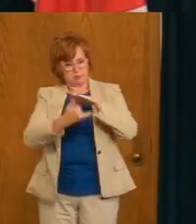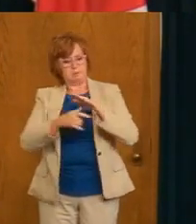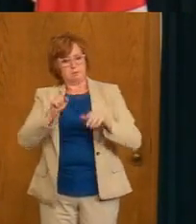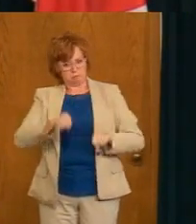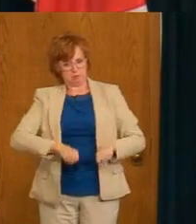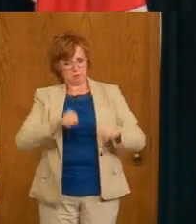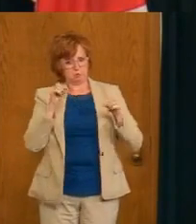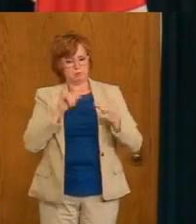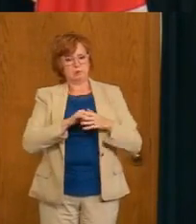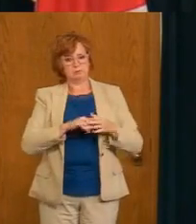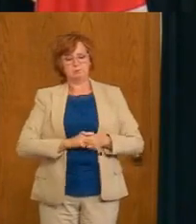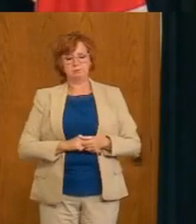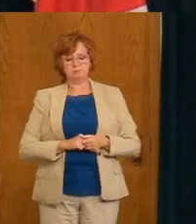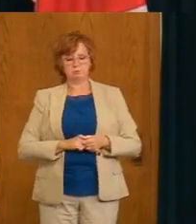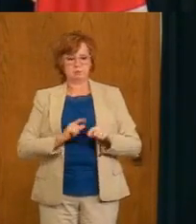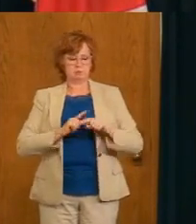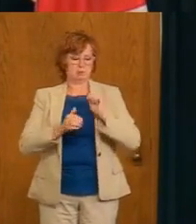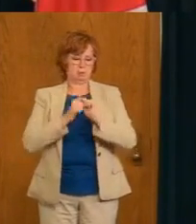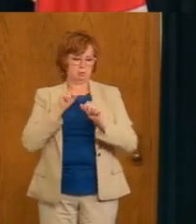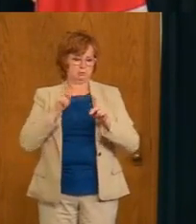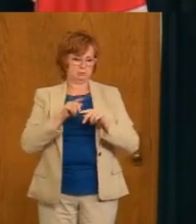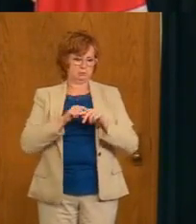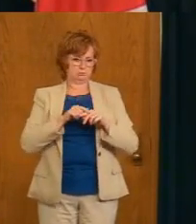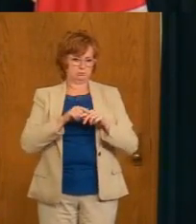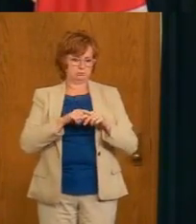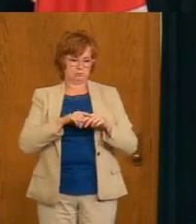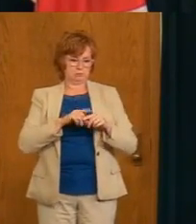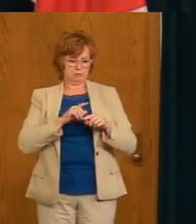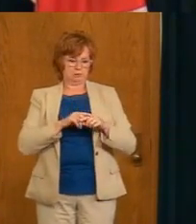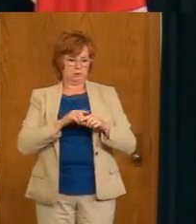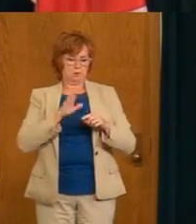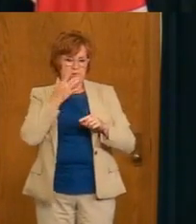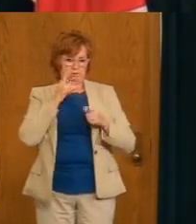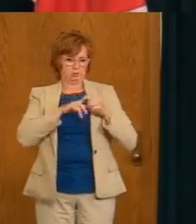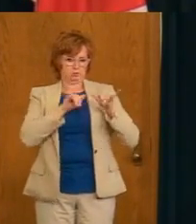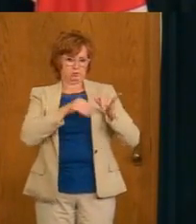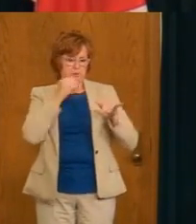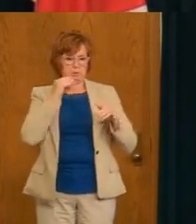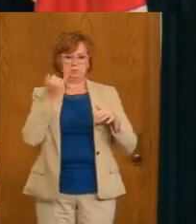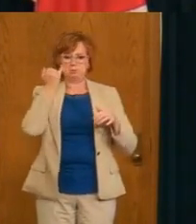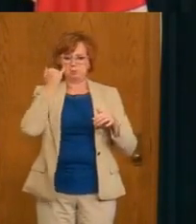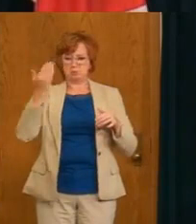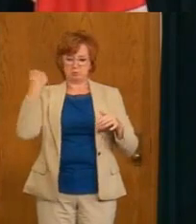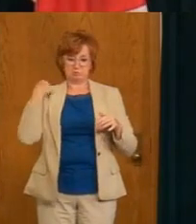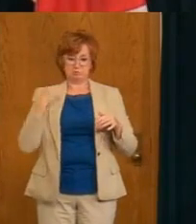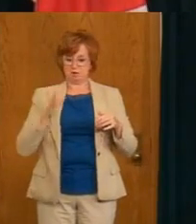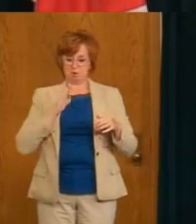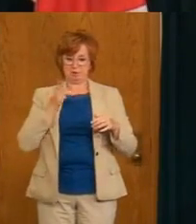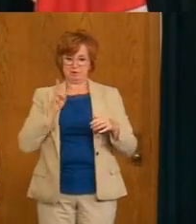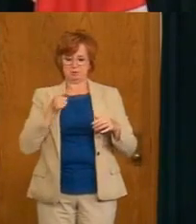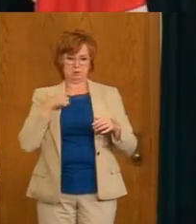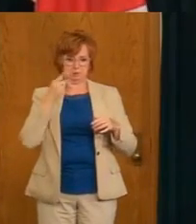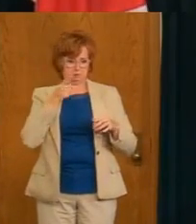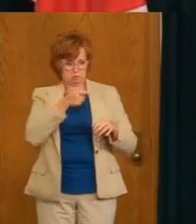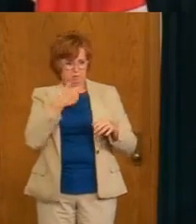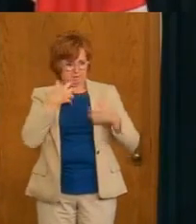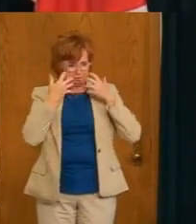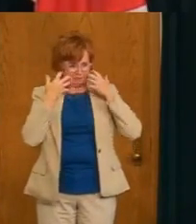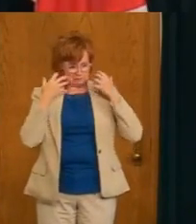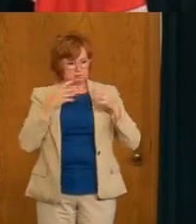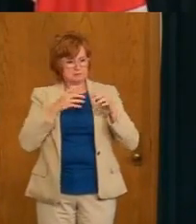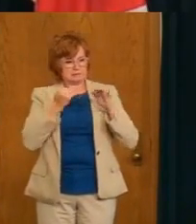United States or another country, for example. If you have a test 2 days before, a test that is negative as you cross the border, you don't